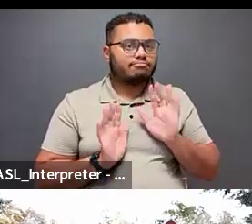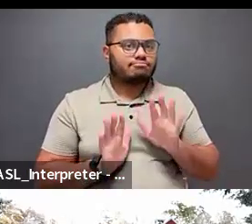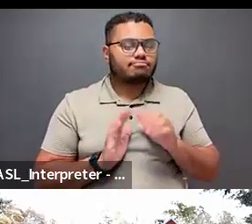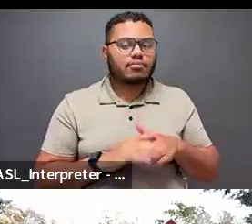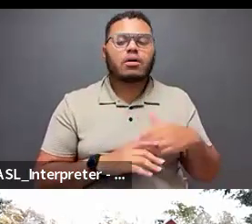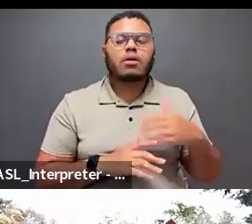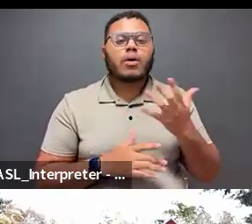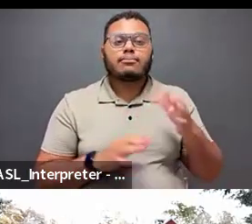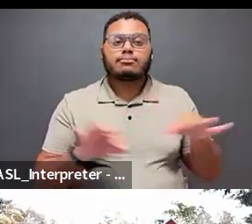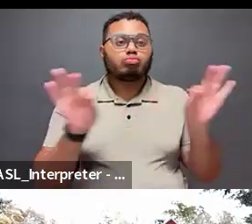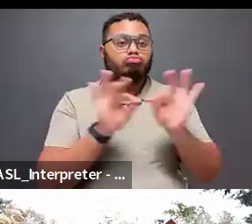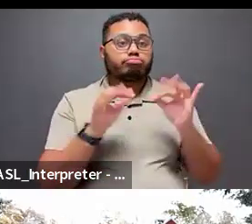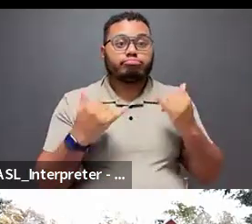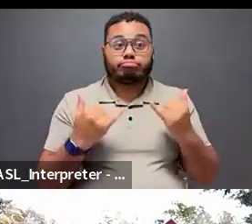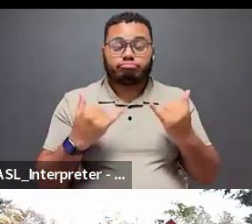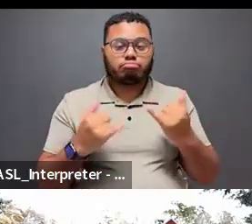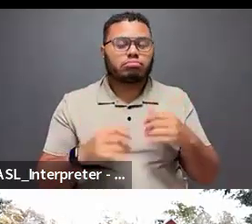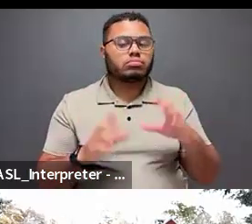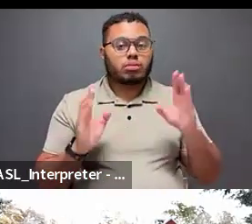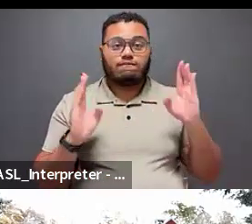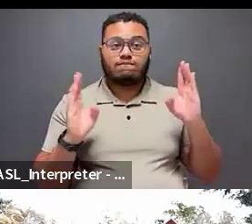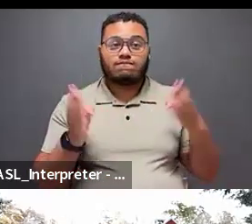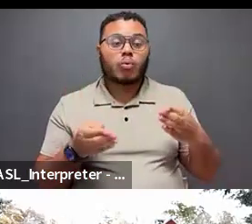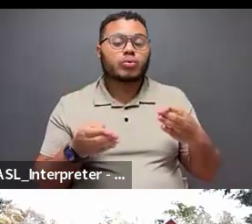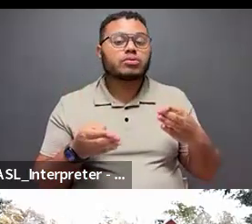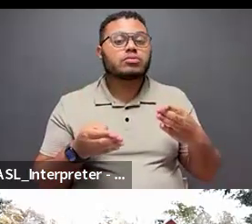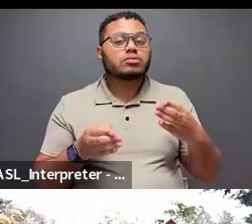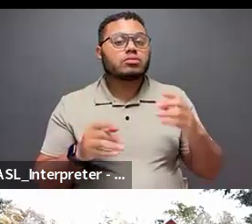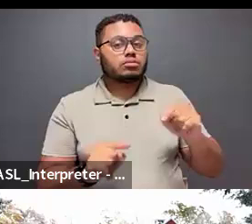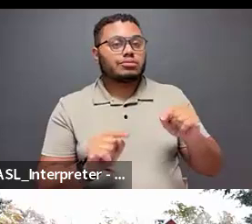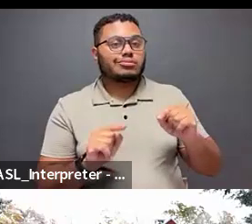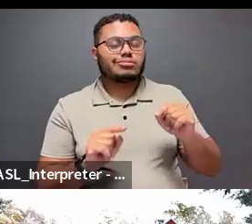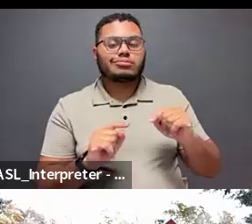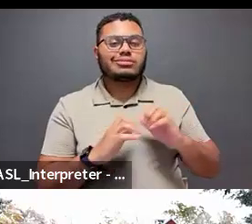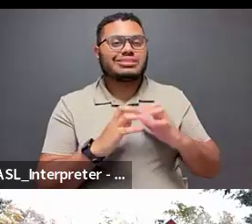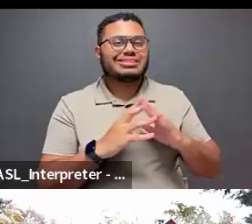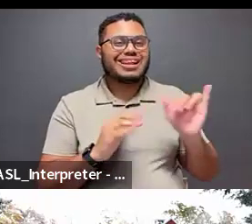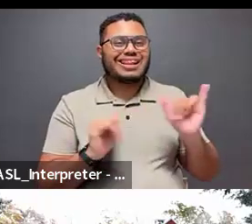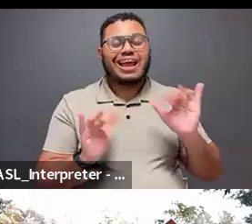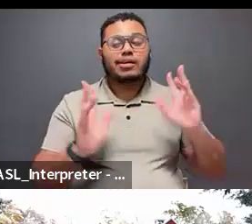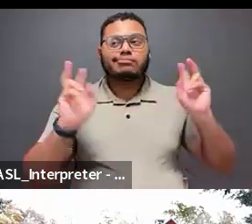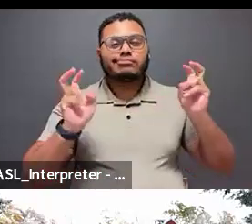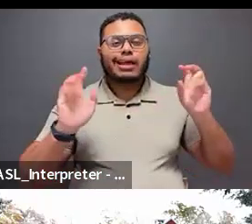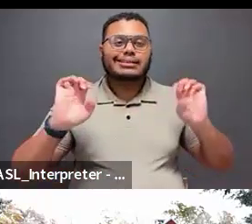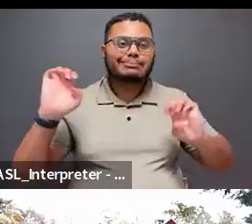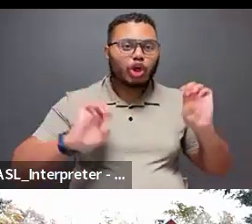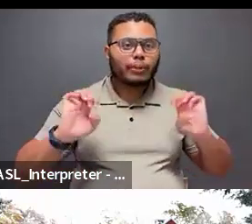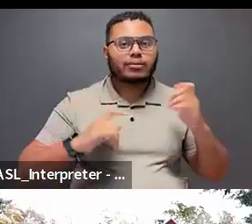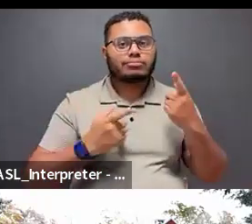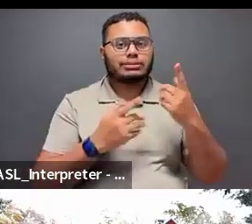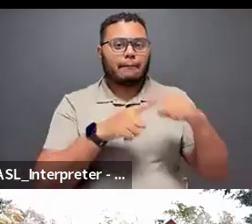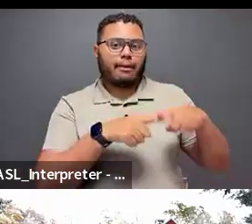think, what would be important now is to kind of focus on this initiative almost like an experiment, depending on